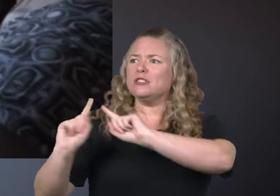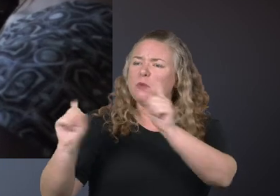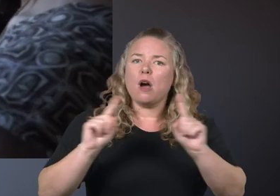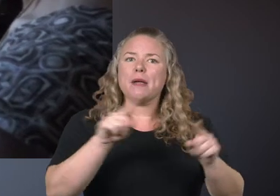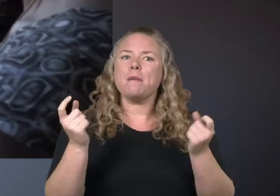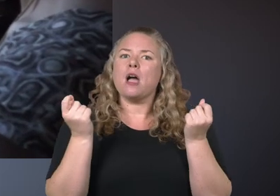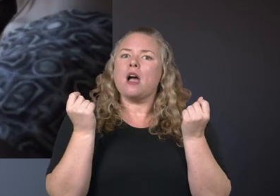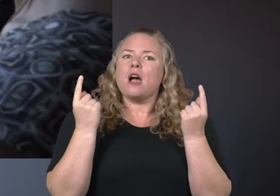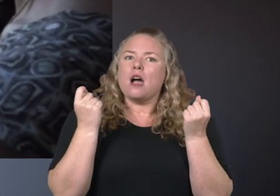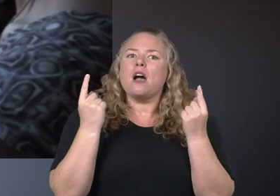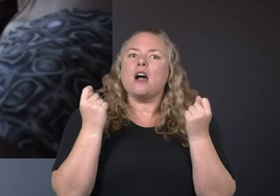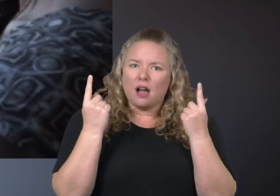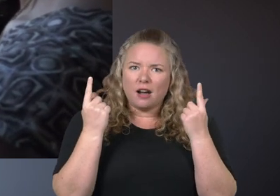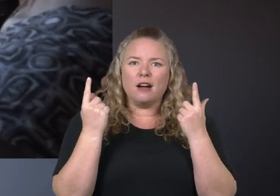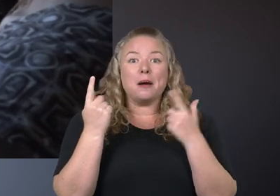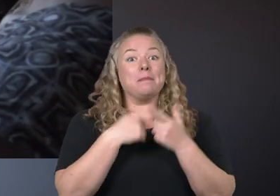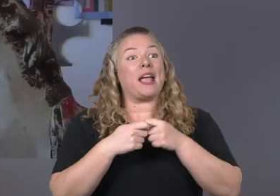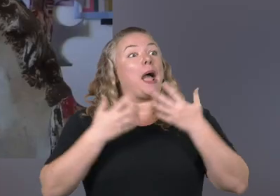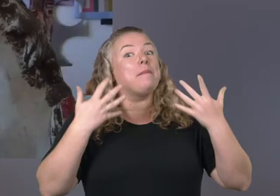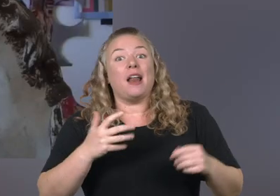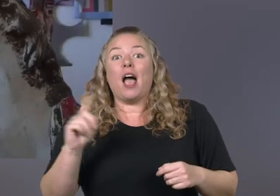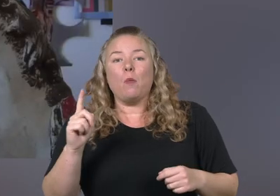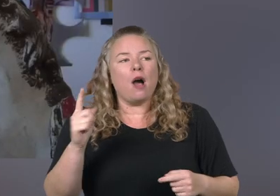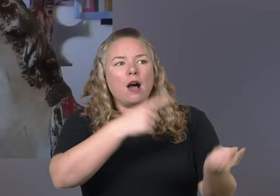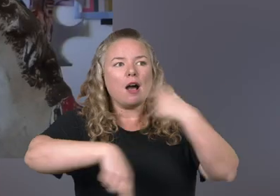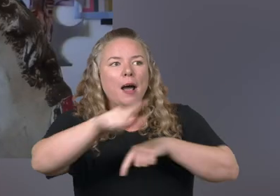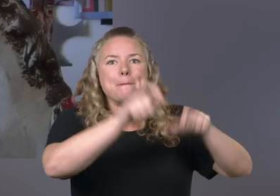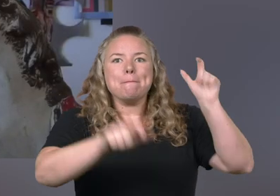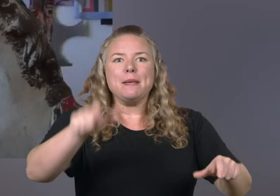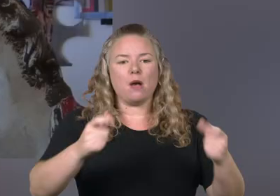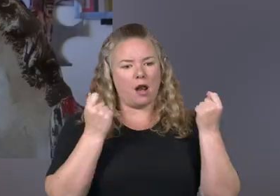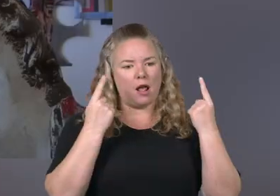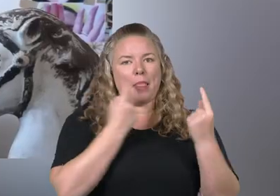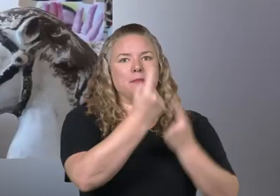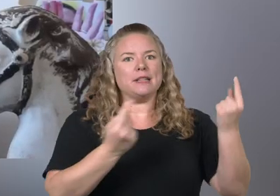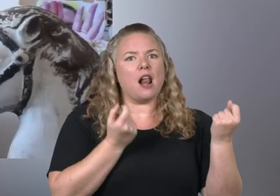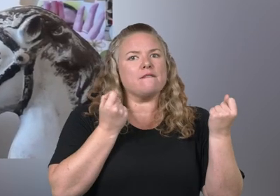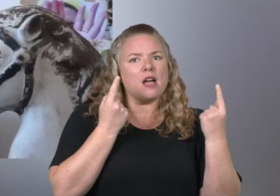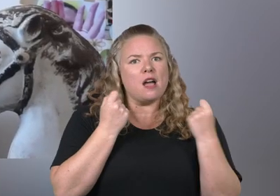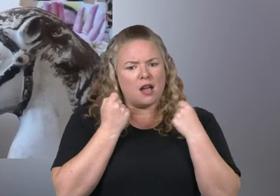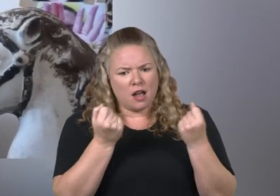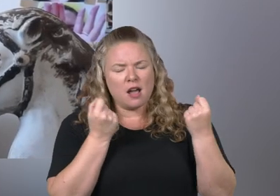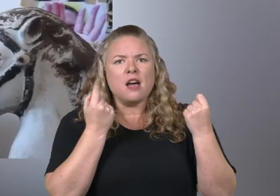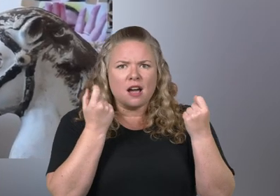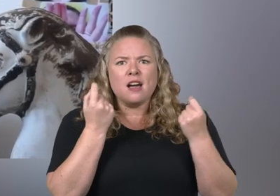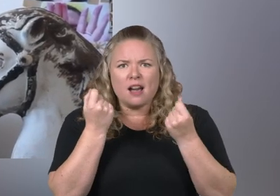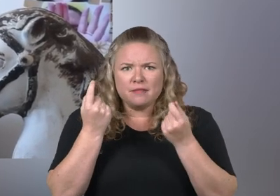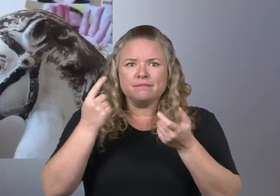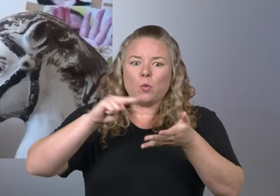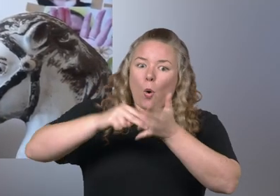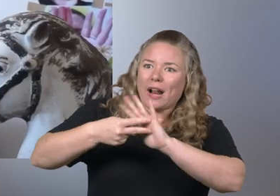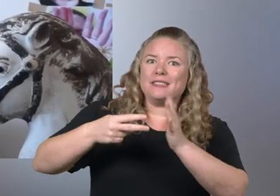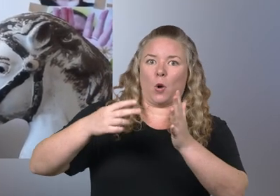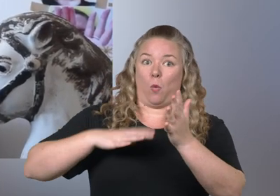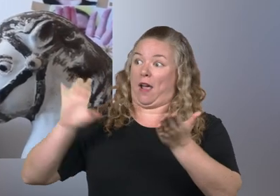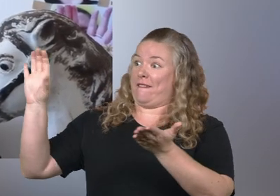But I think what's happening now is that more people are aware of themselves, more organisations are seeking funding